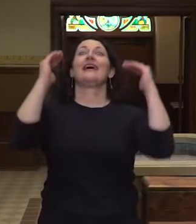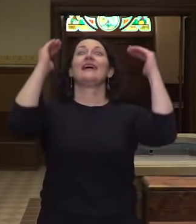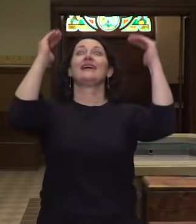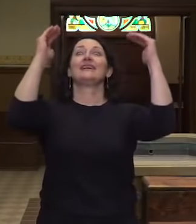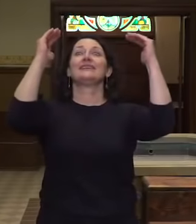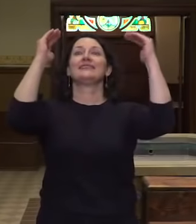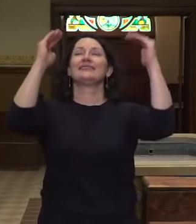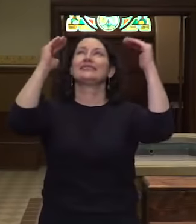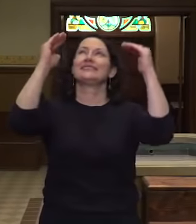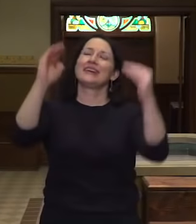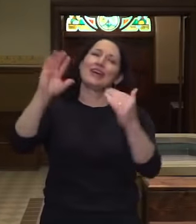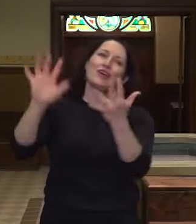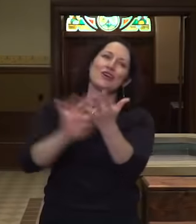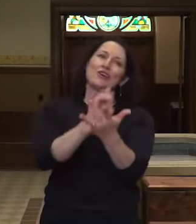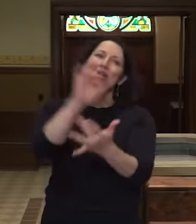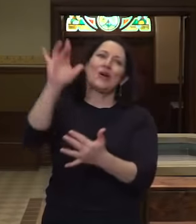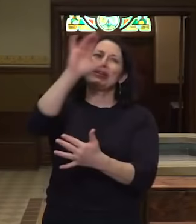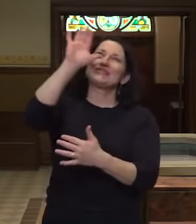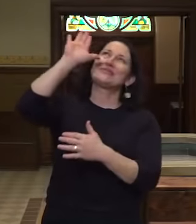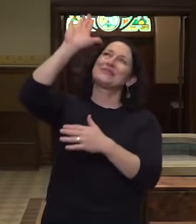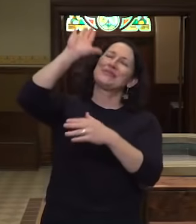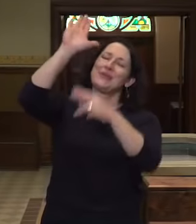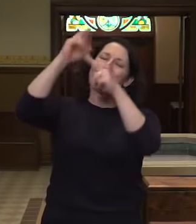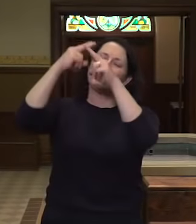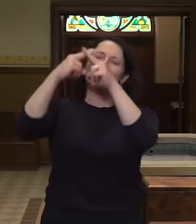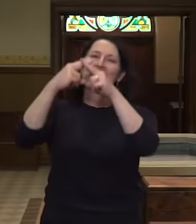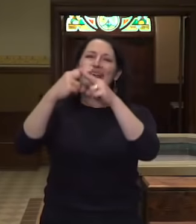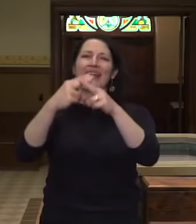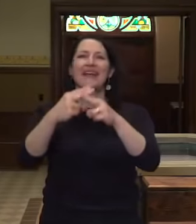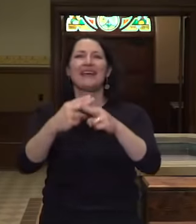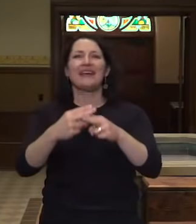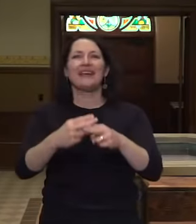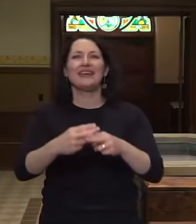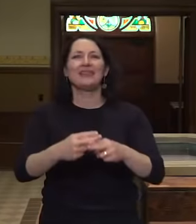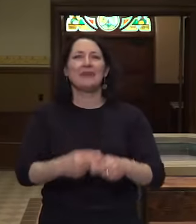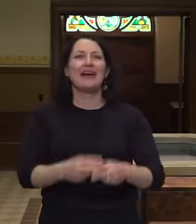the highest, glory to your name. Glory